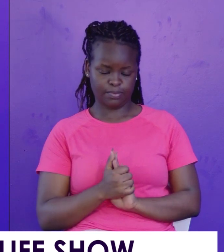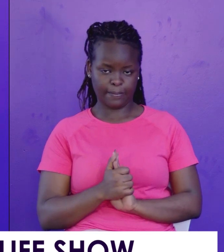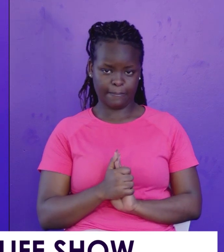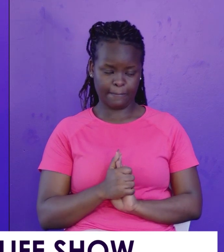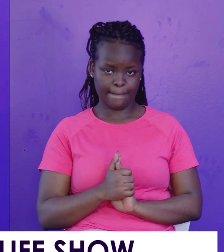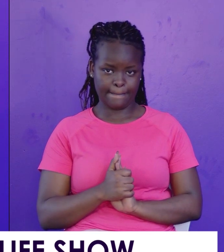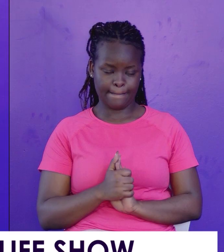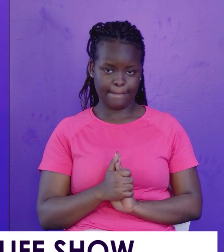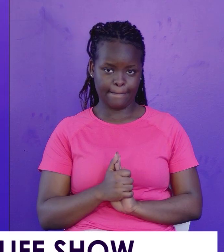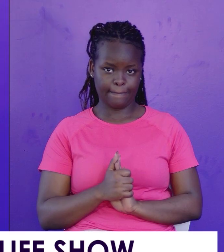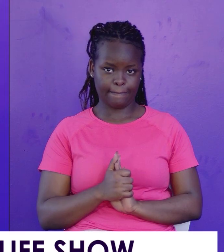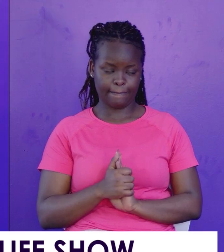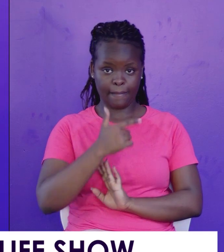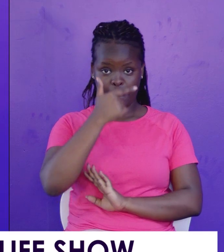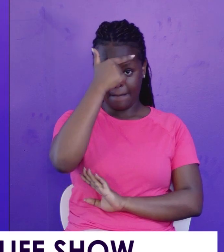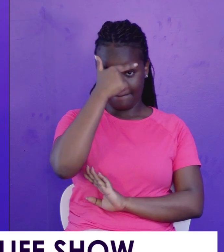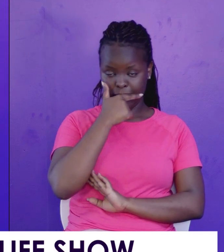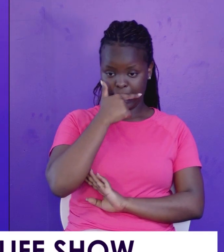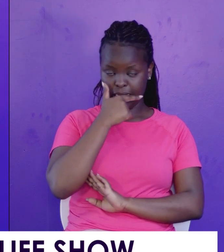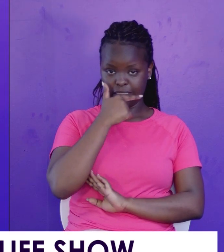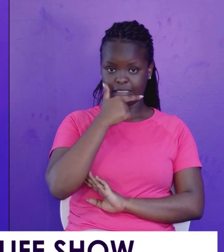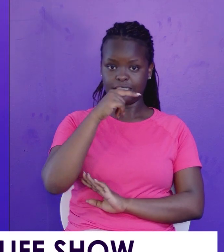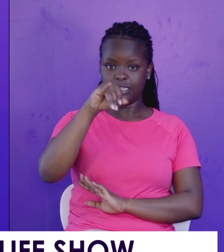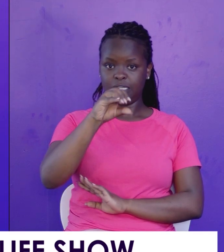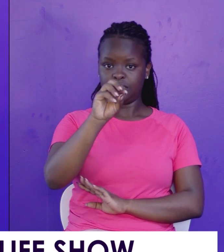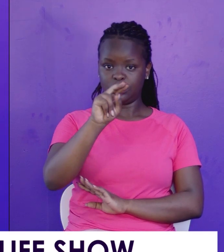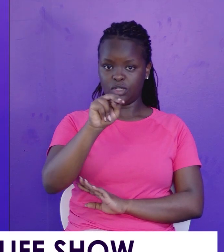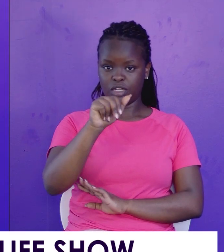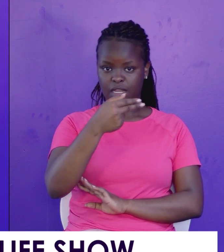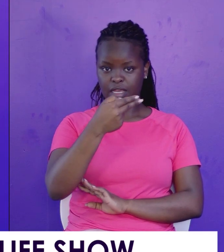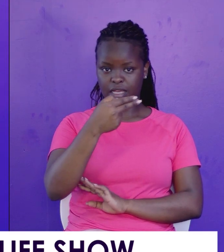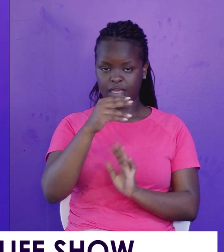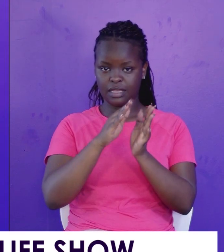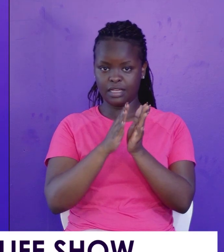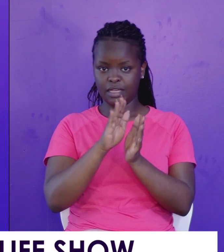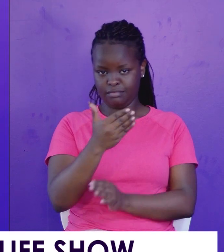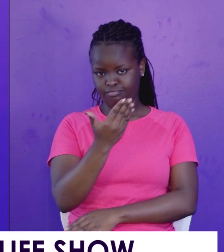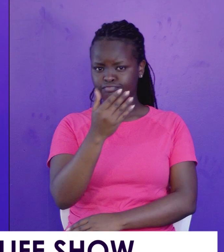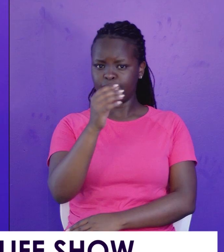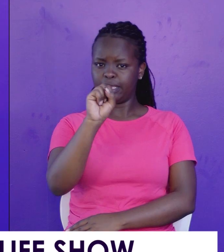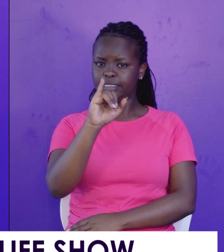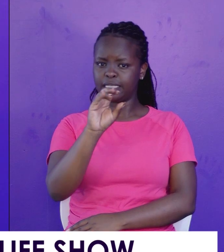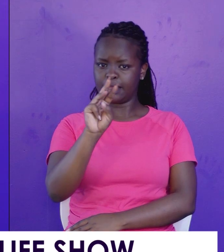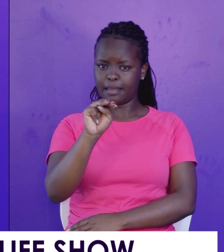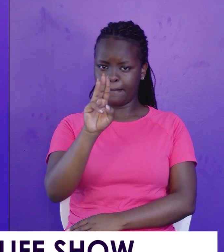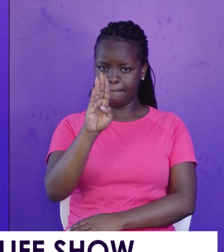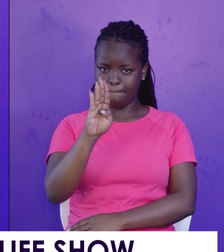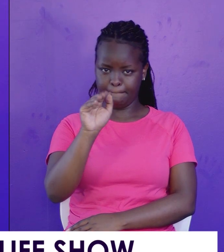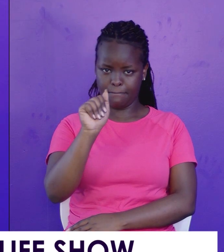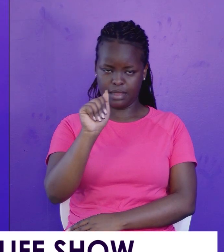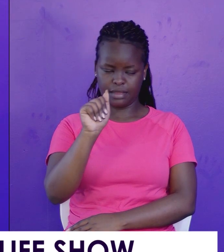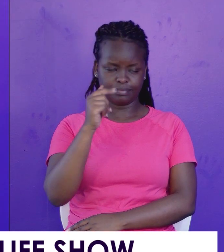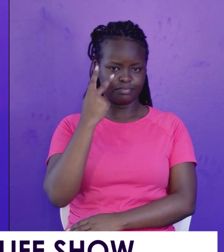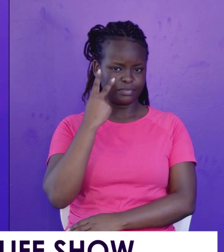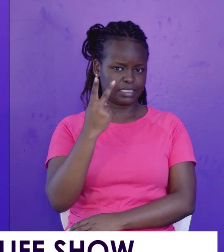0111980384. Blind Jonas Simba, Facebook and TikTok. Go in there. You will see the blood